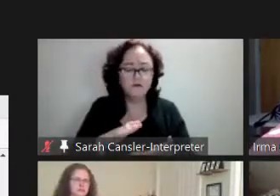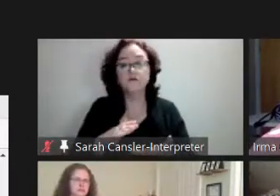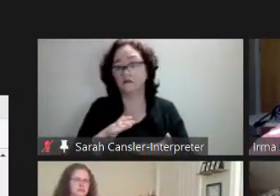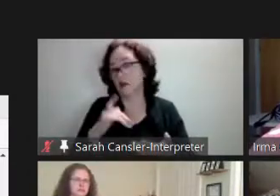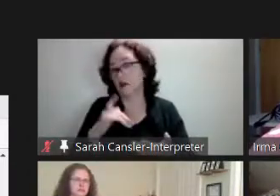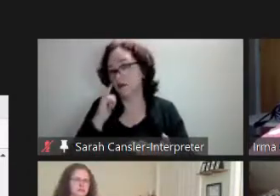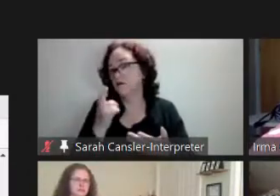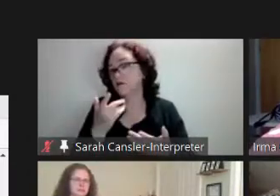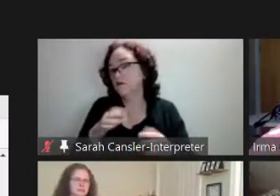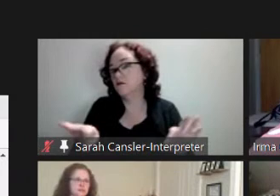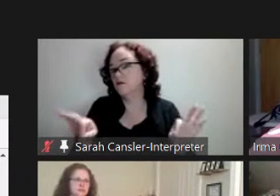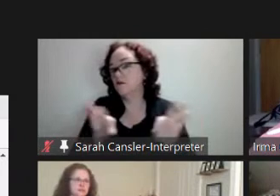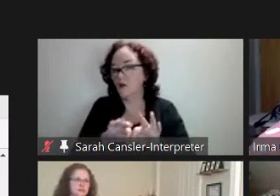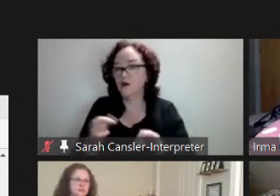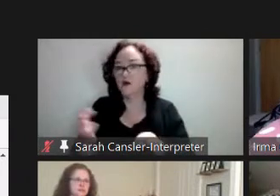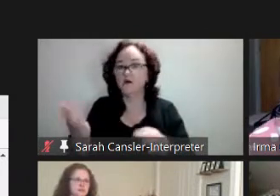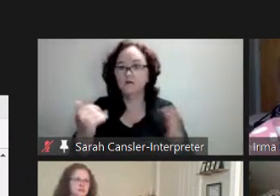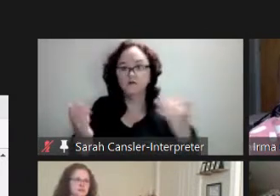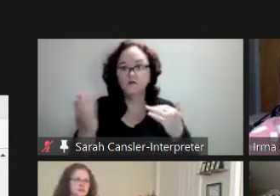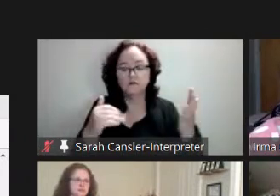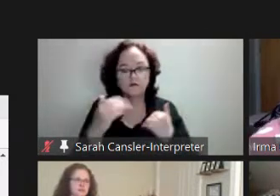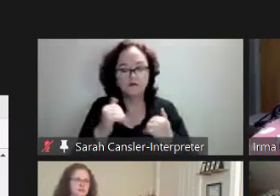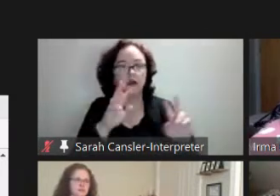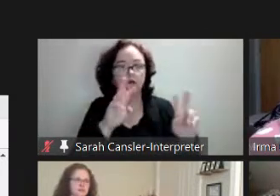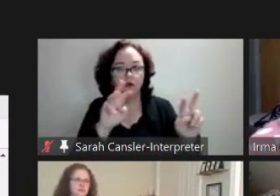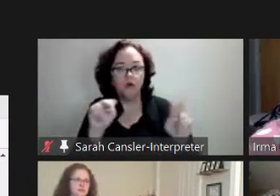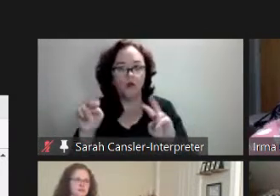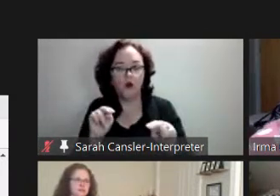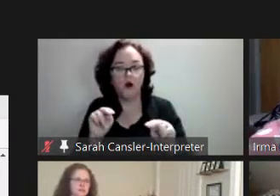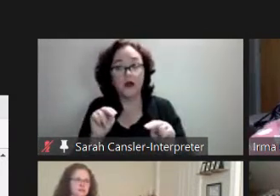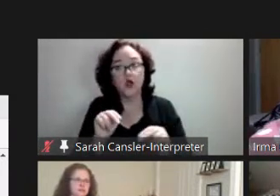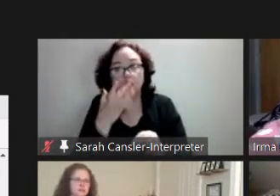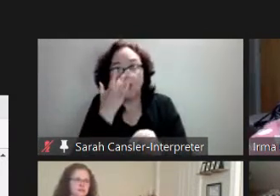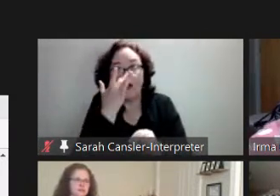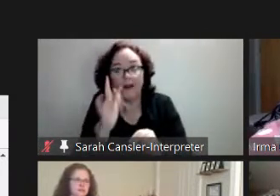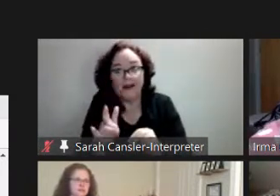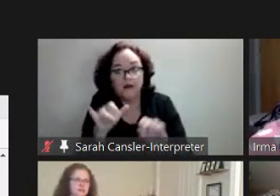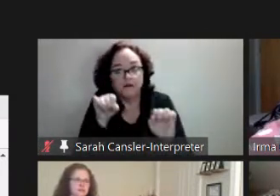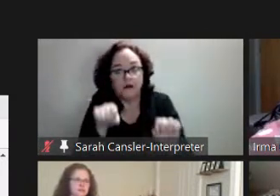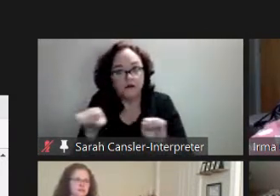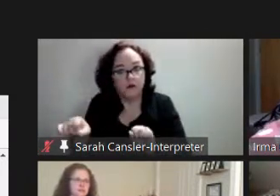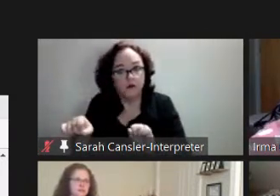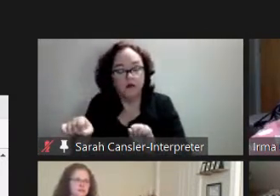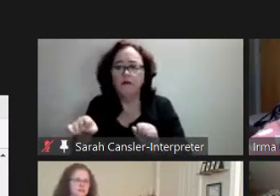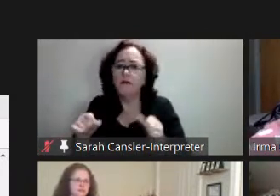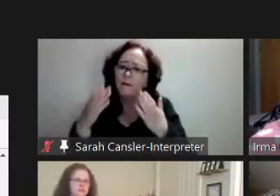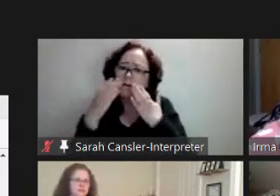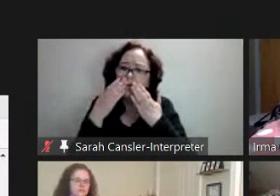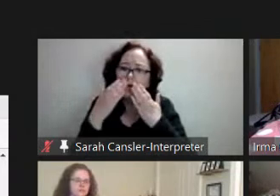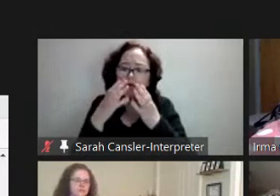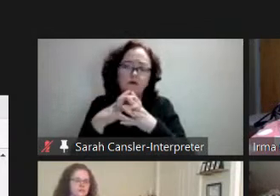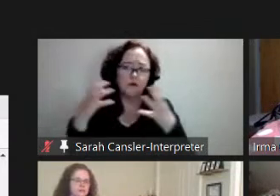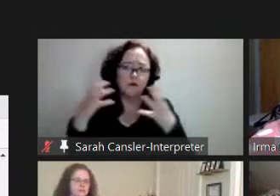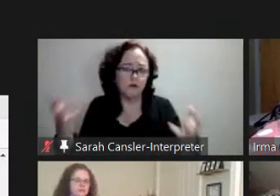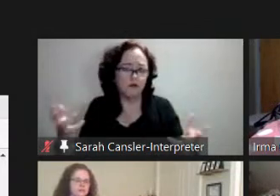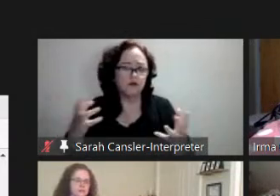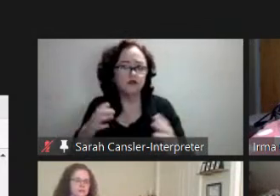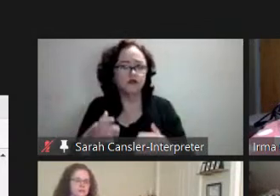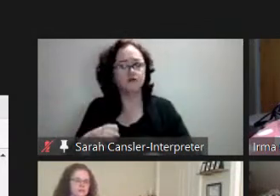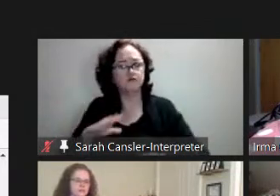them to have, you know, a walkthrough as early on as possible. But thank you so much. Thank you so much for answering that. Thank